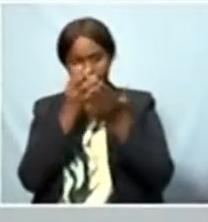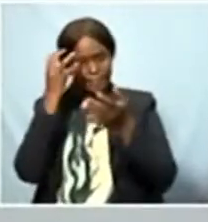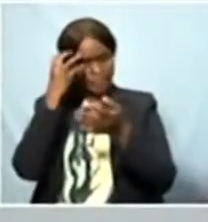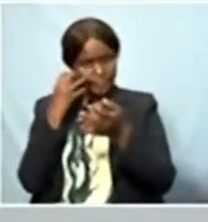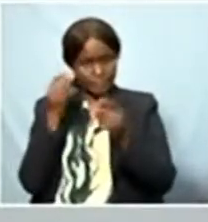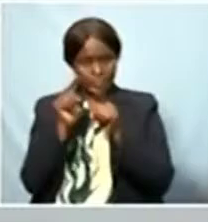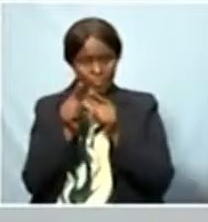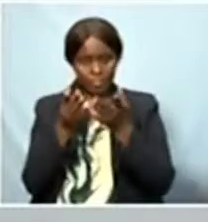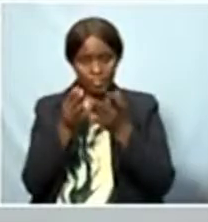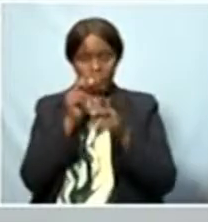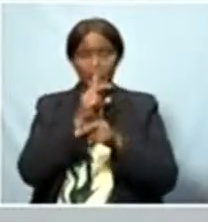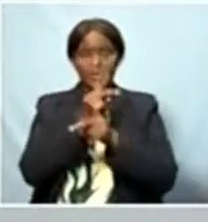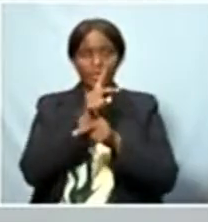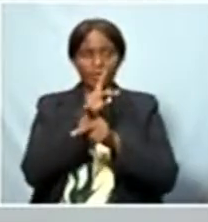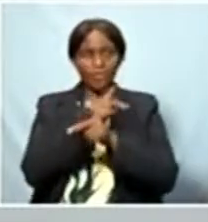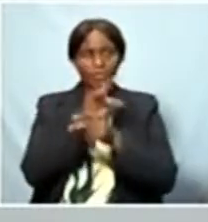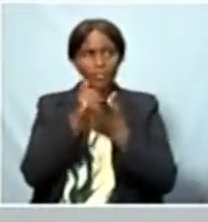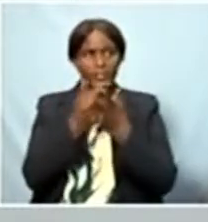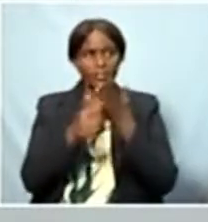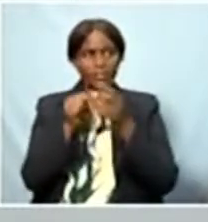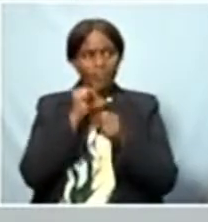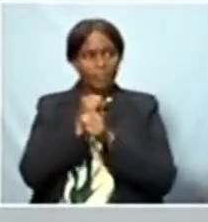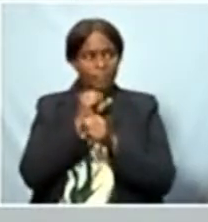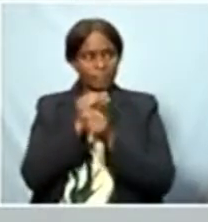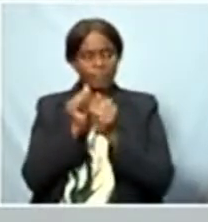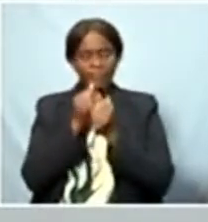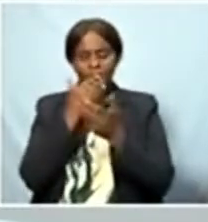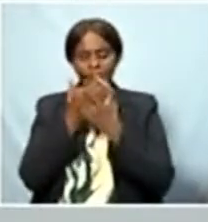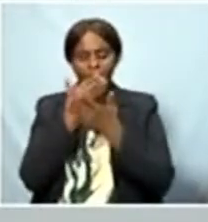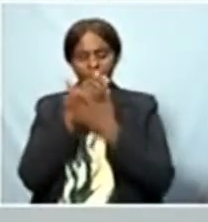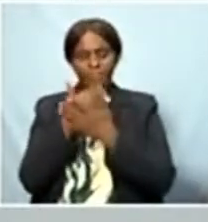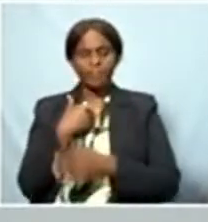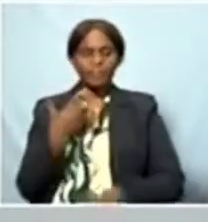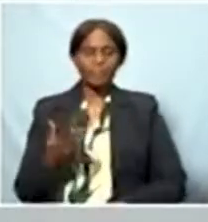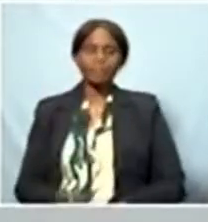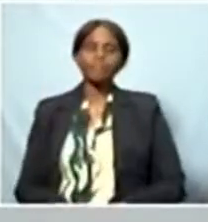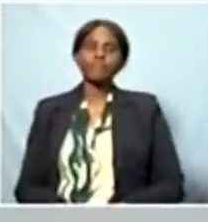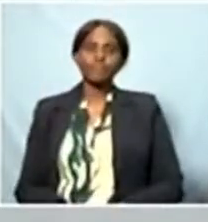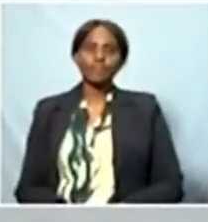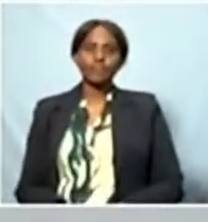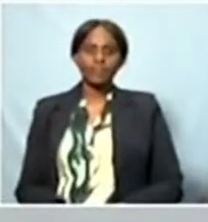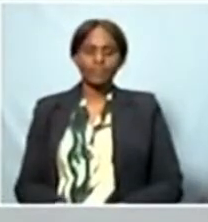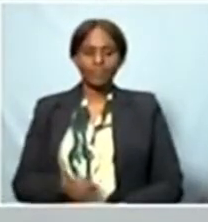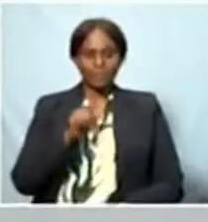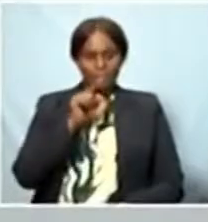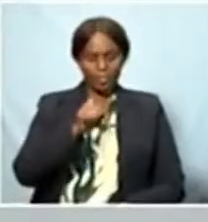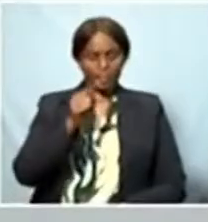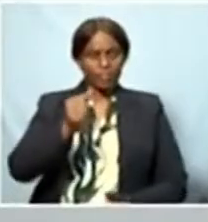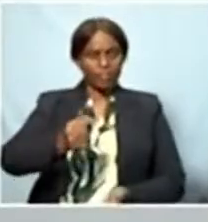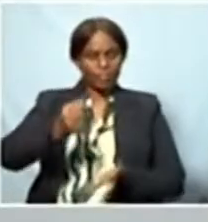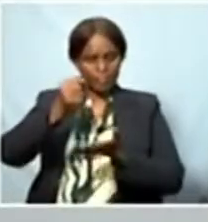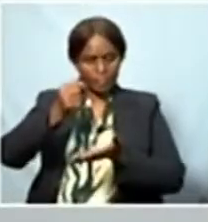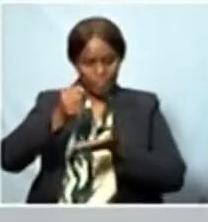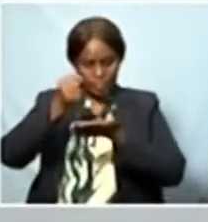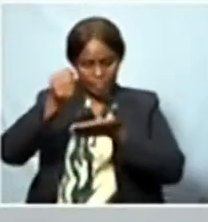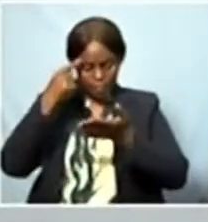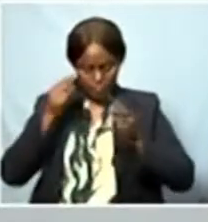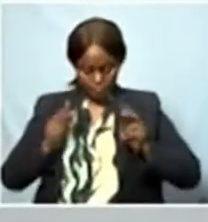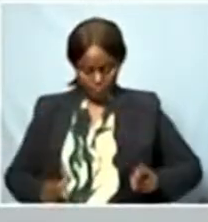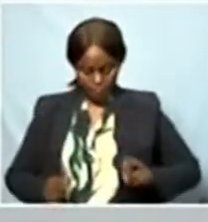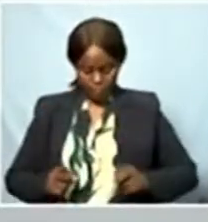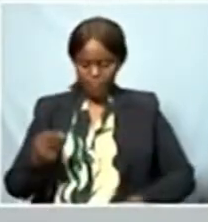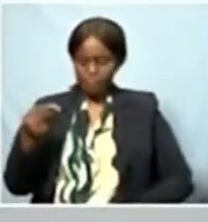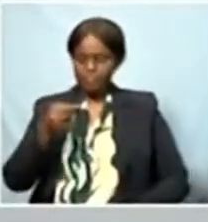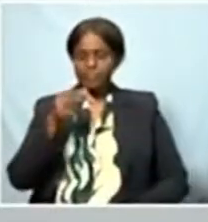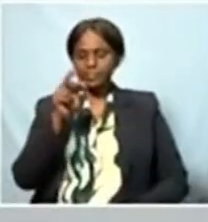and determine appeals effectively and efficiently. Under the estimated budget allocation for the Human Resource